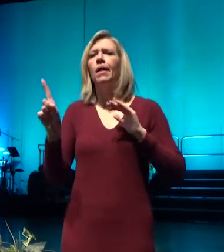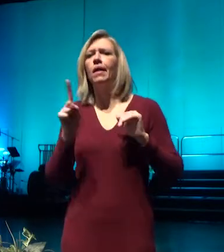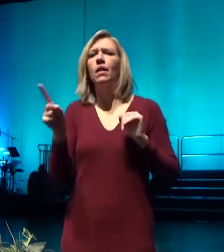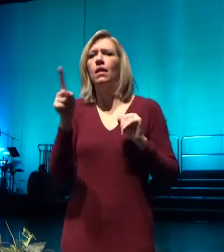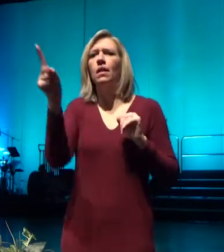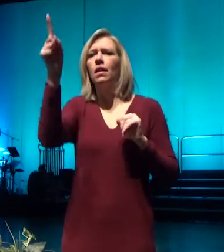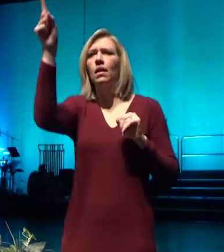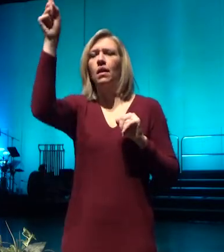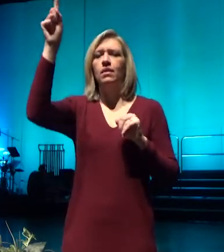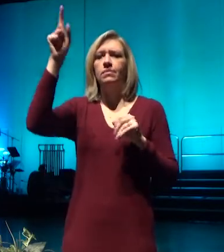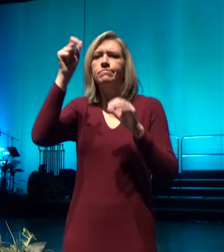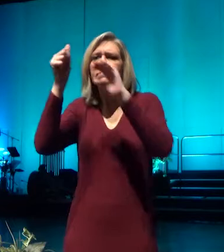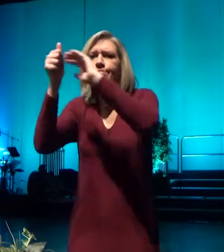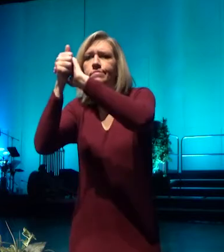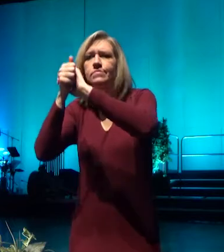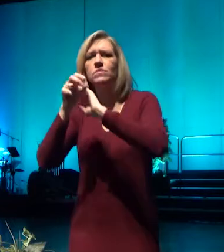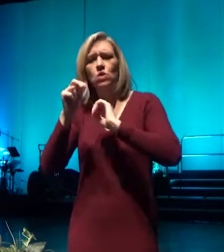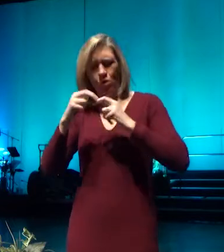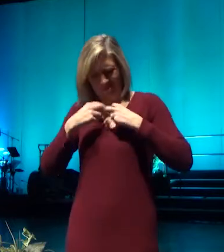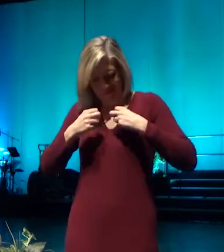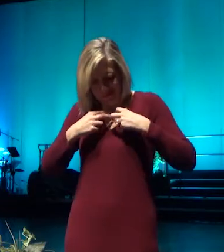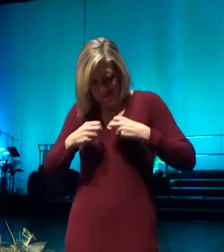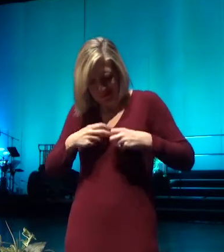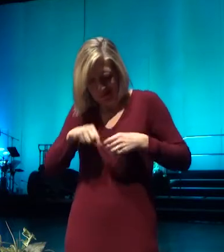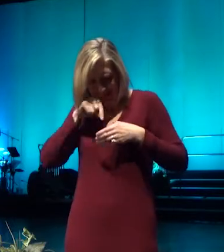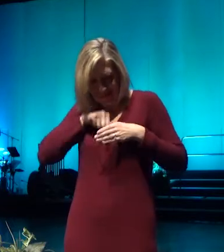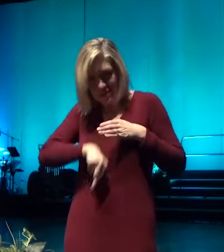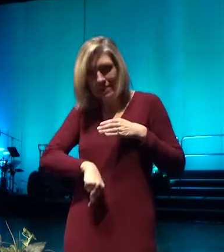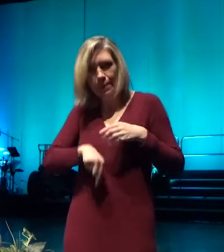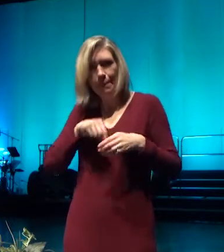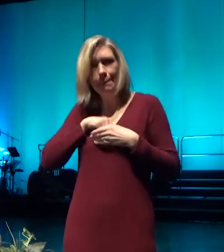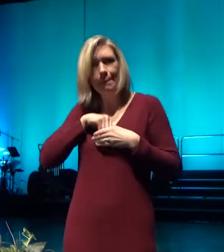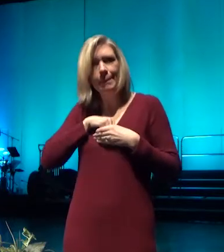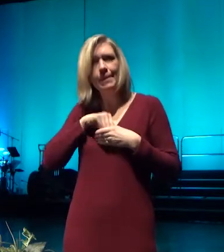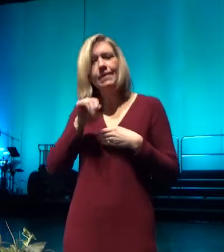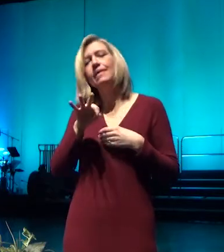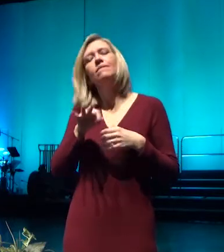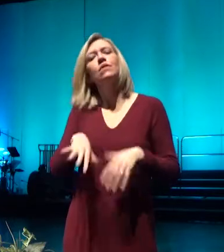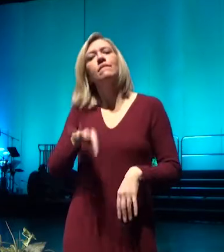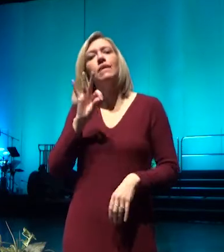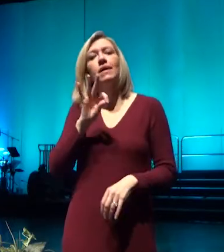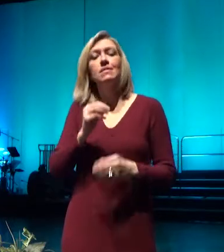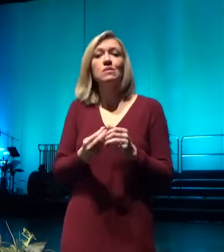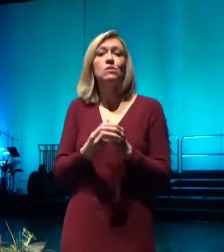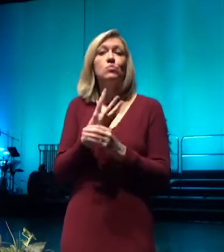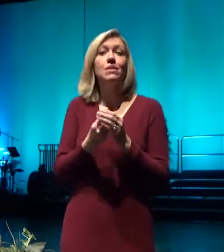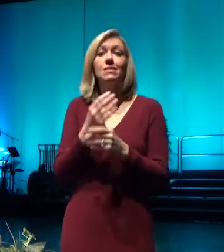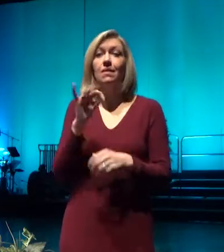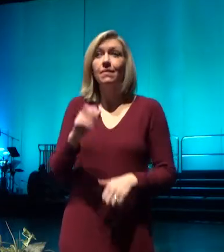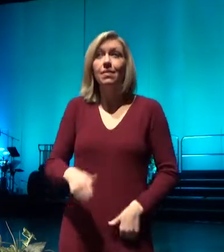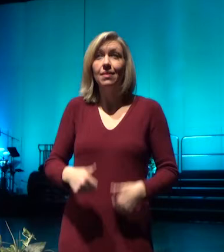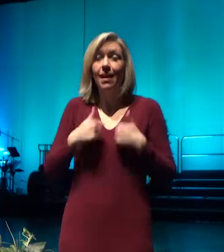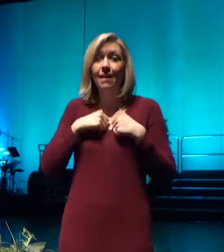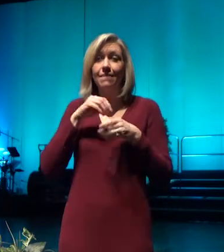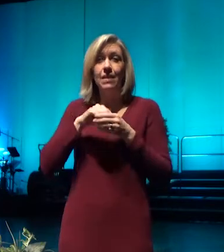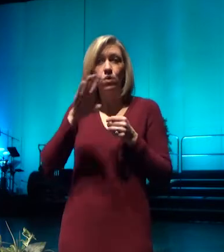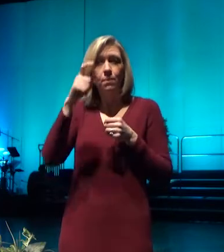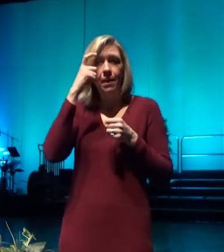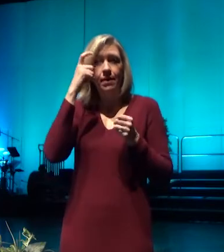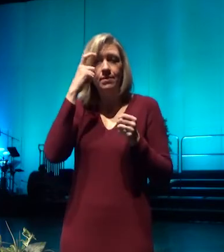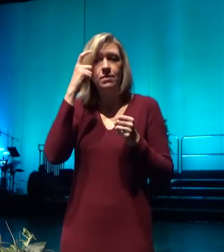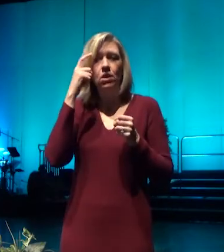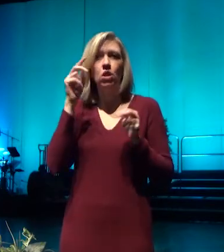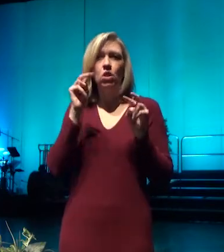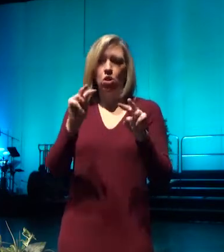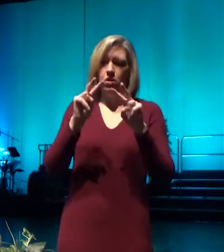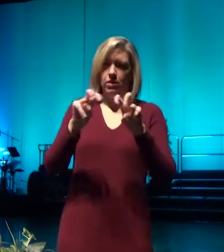or glen. Search deep within if you would truly find the springs of life in the eternal mind. Look in yourself and you at